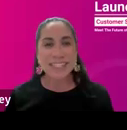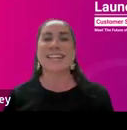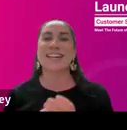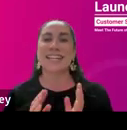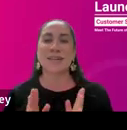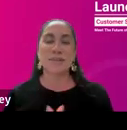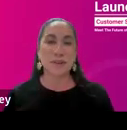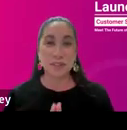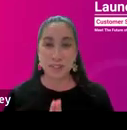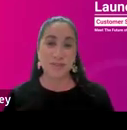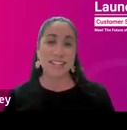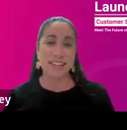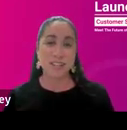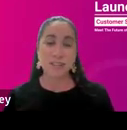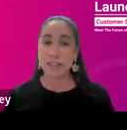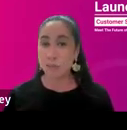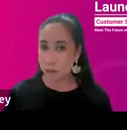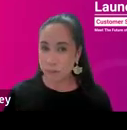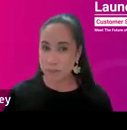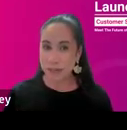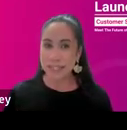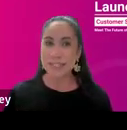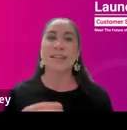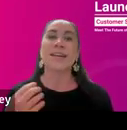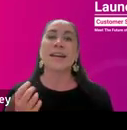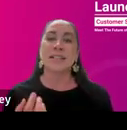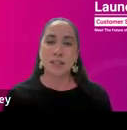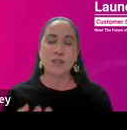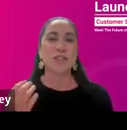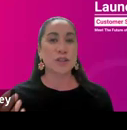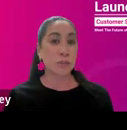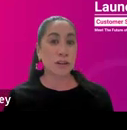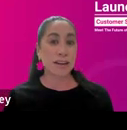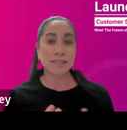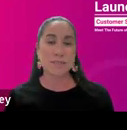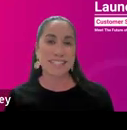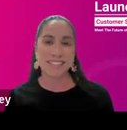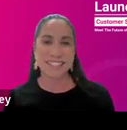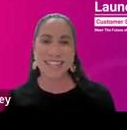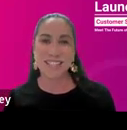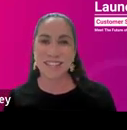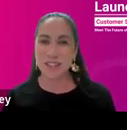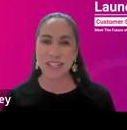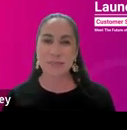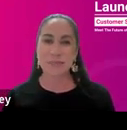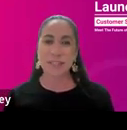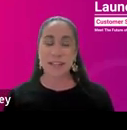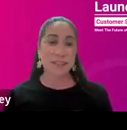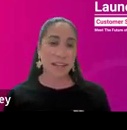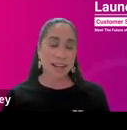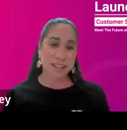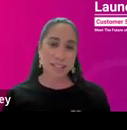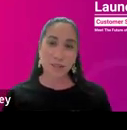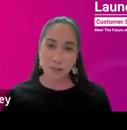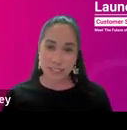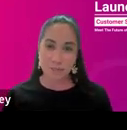8 weeks, our teams focused on validation of their problem space, solution, or product, depending on the stage of their journey.